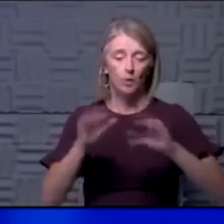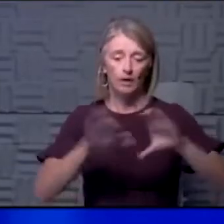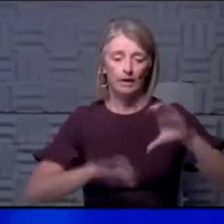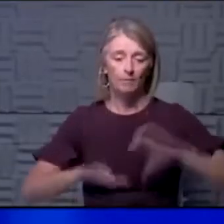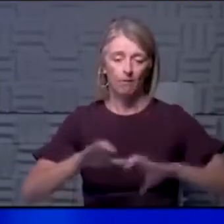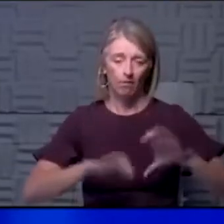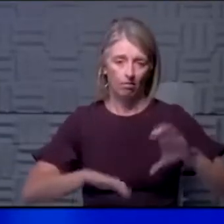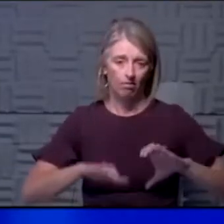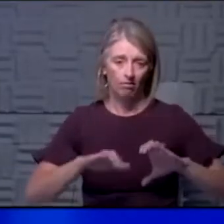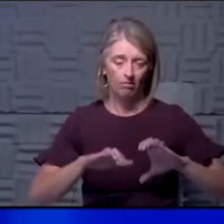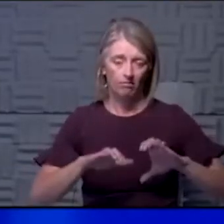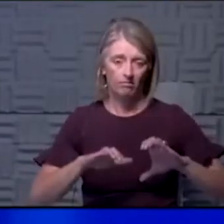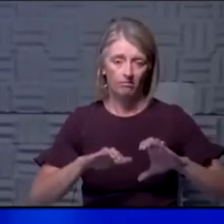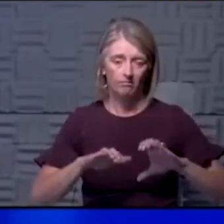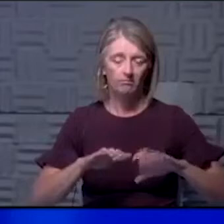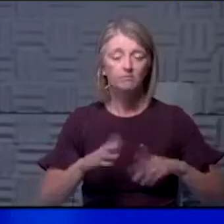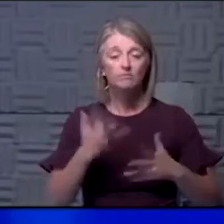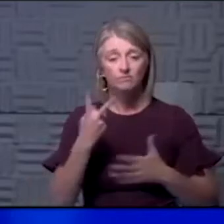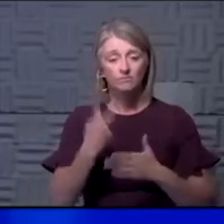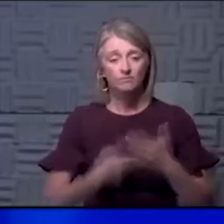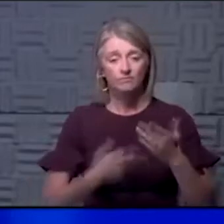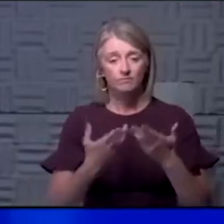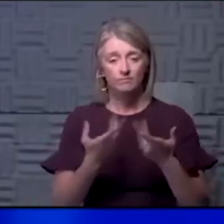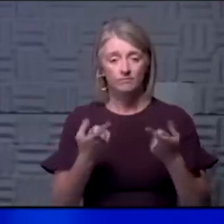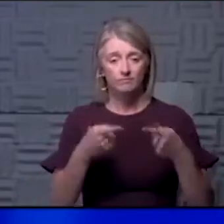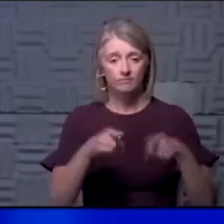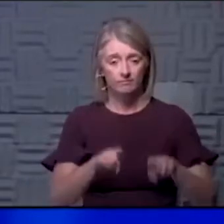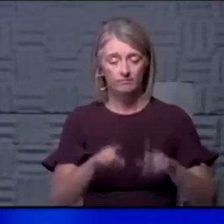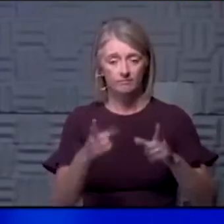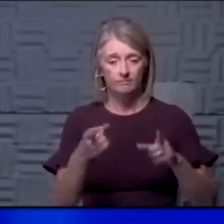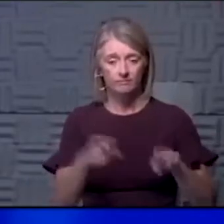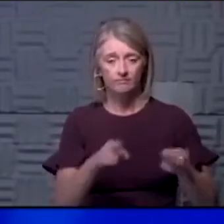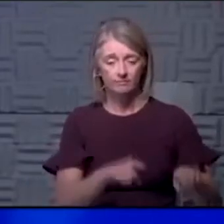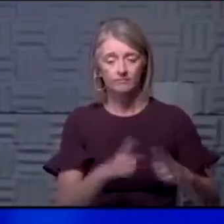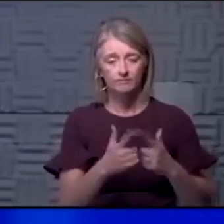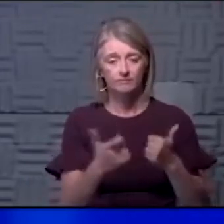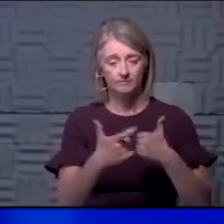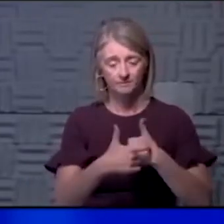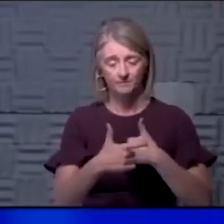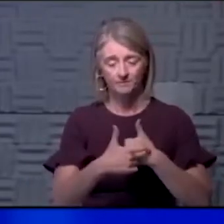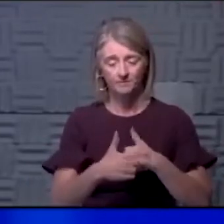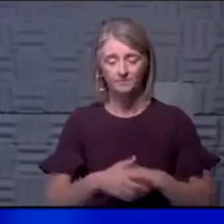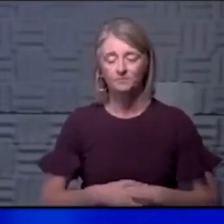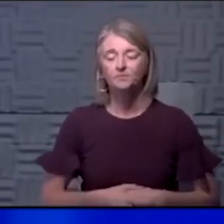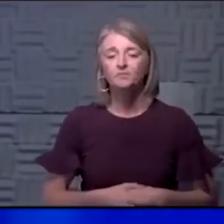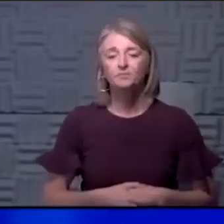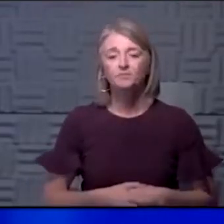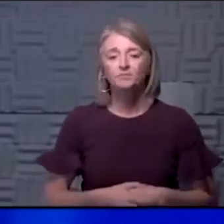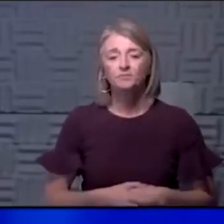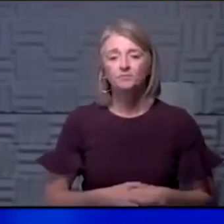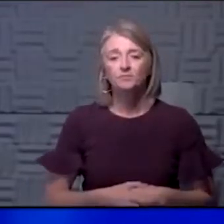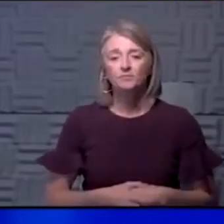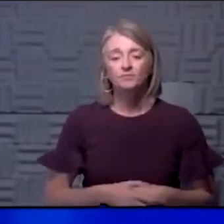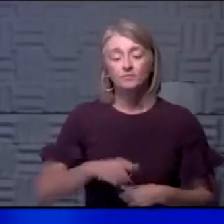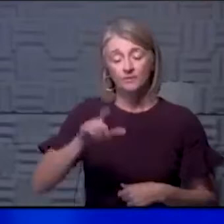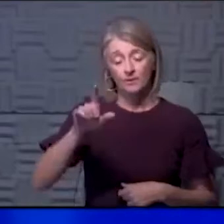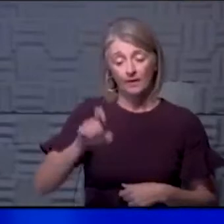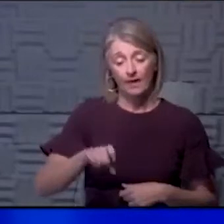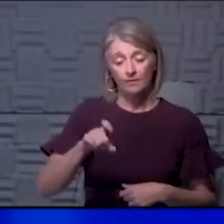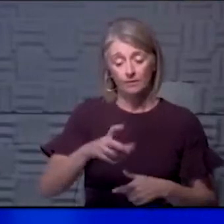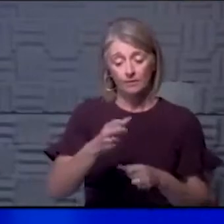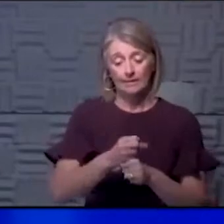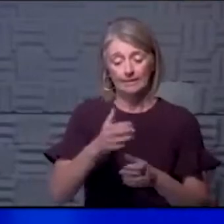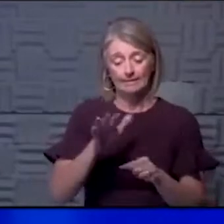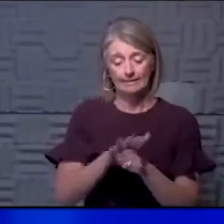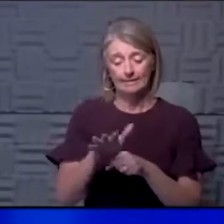based stuff, and you want both things to occur. In order to do that, you've got to get enough of